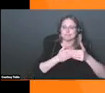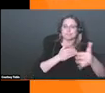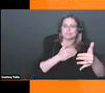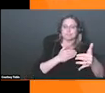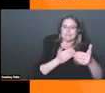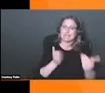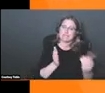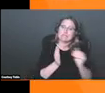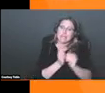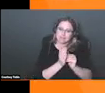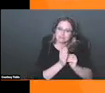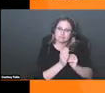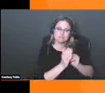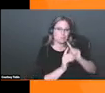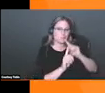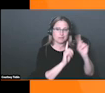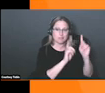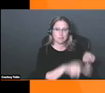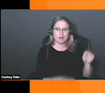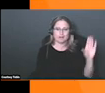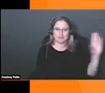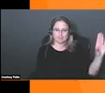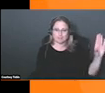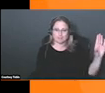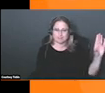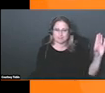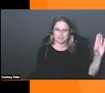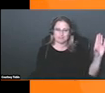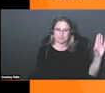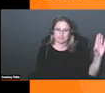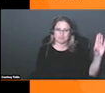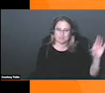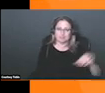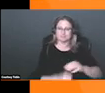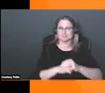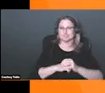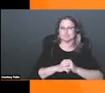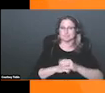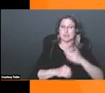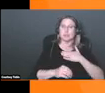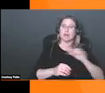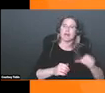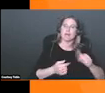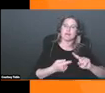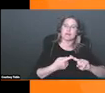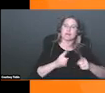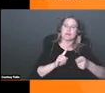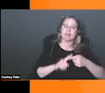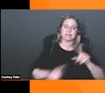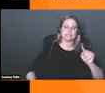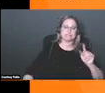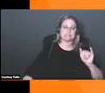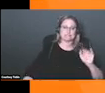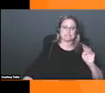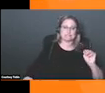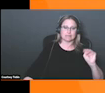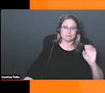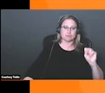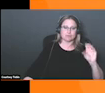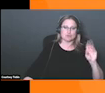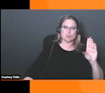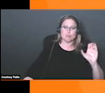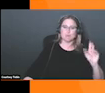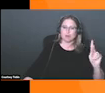really responsive and really, as my friend Tim Sopak in Winnipeg with